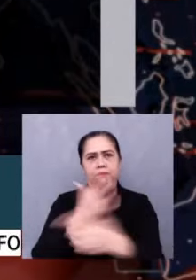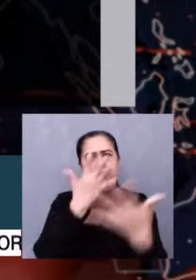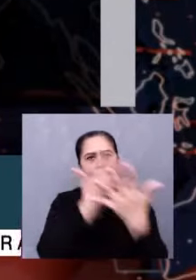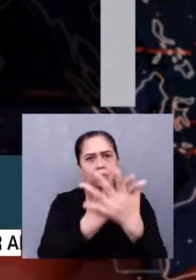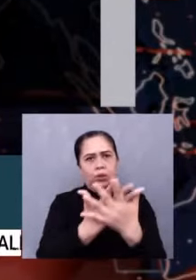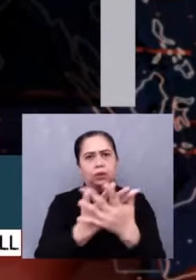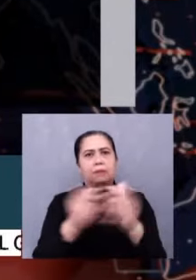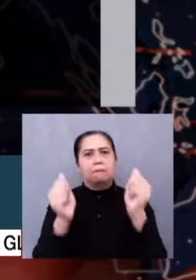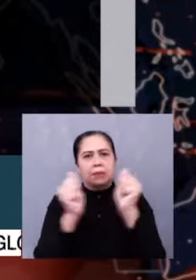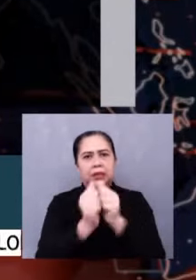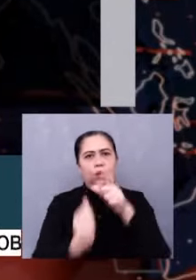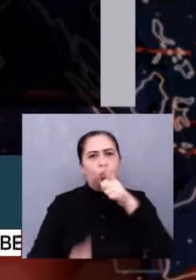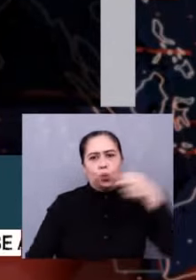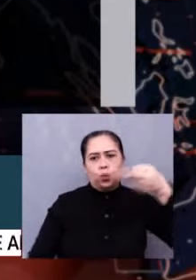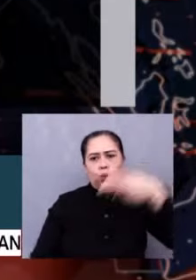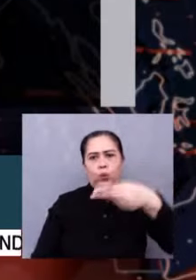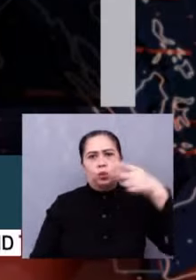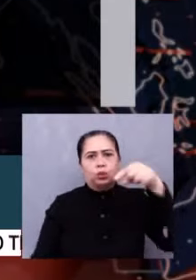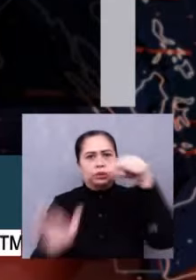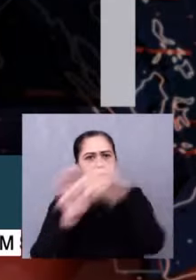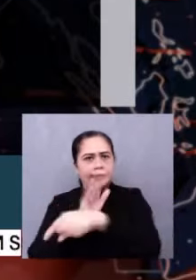nagpapatay. Father ko,